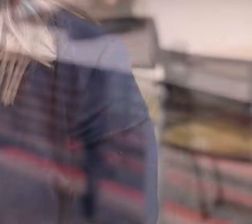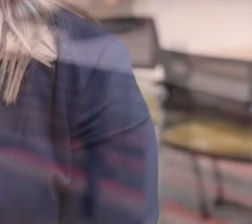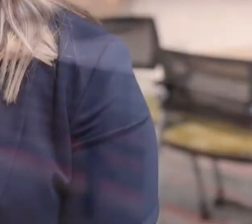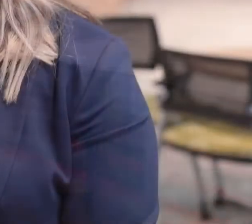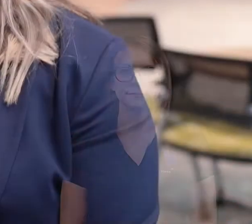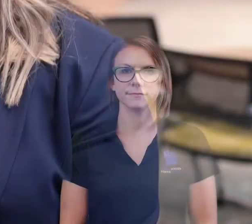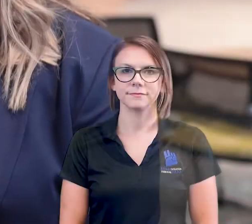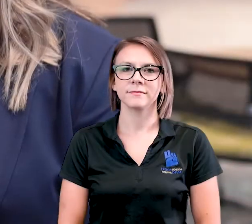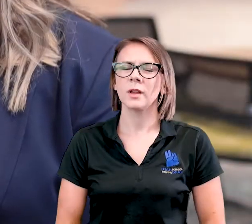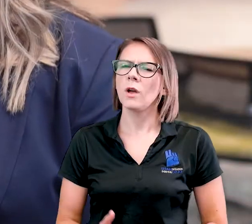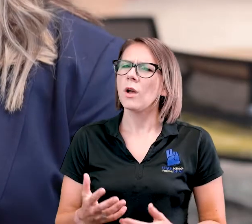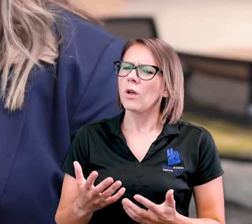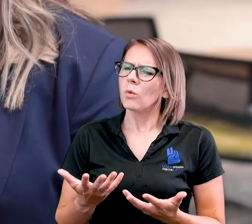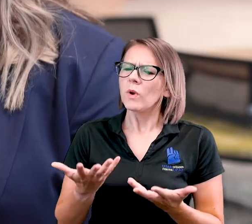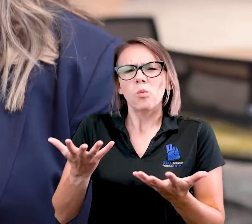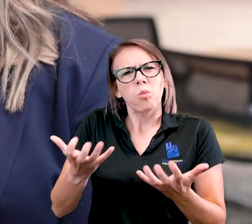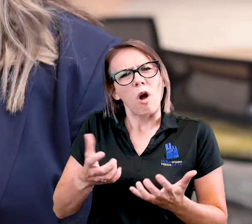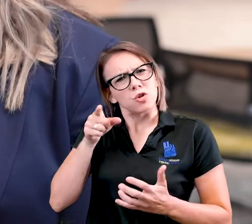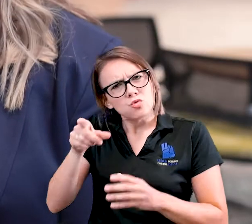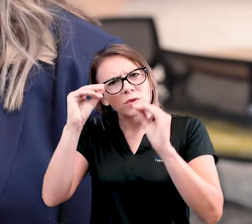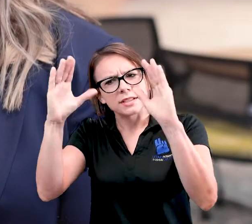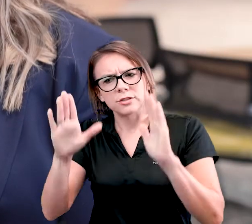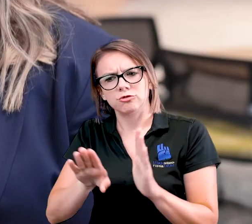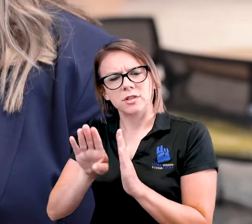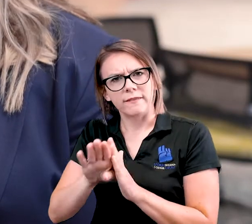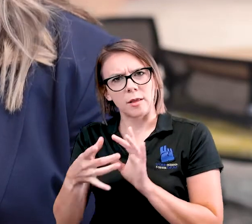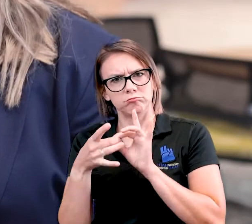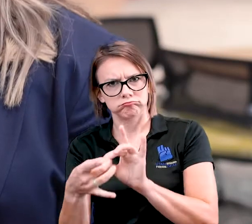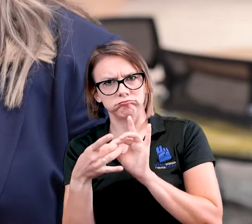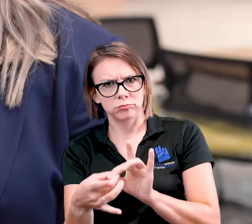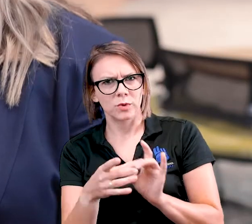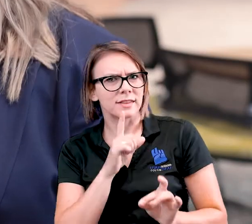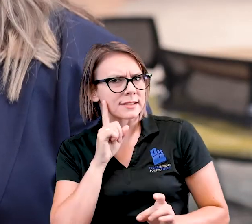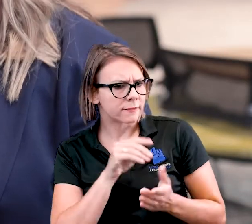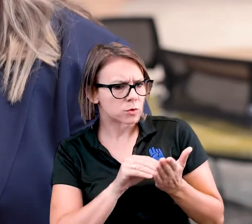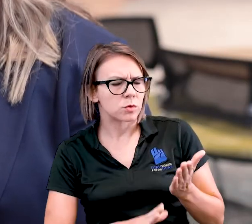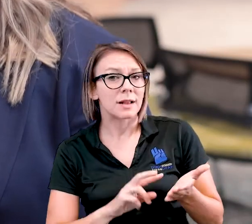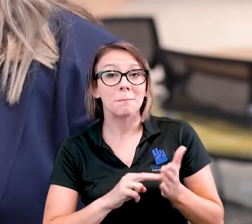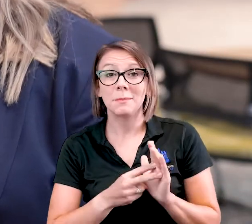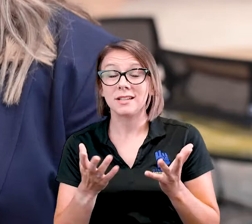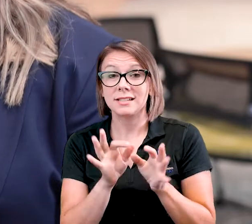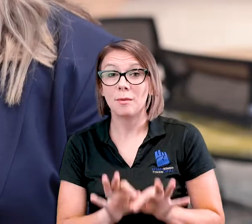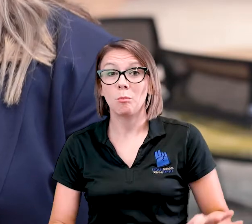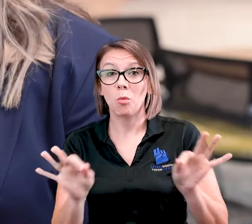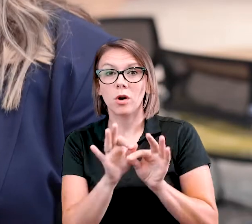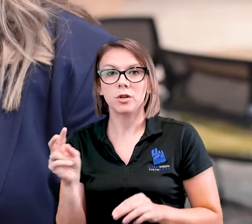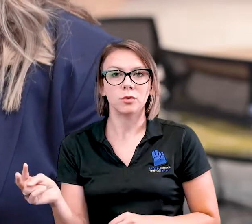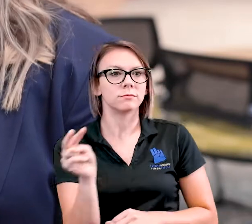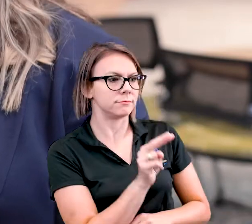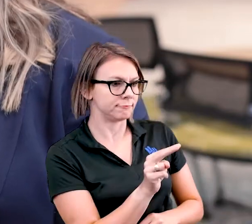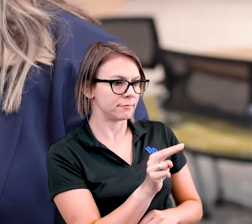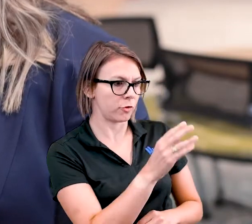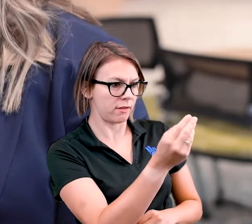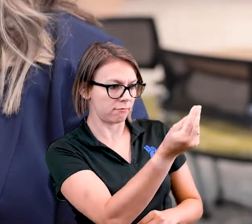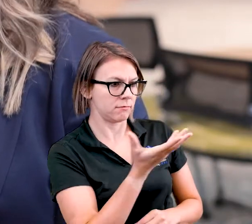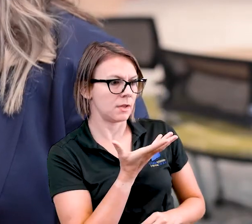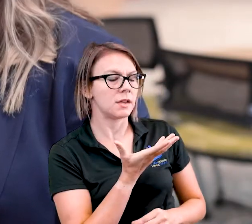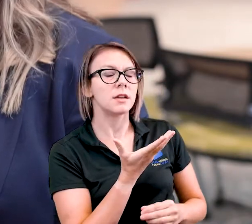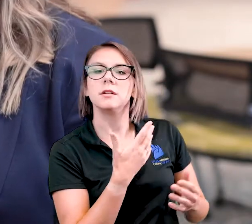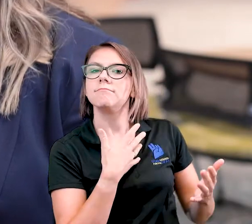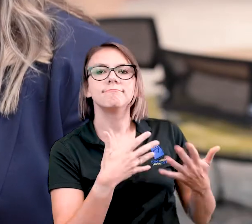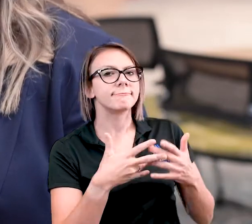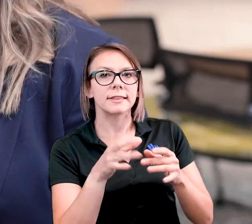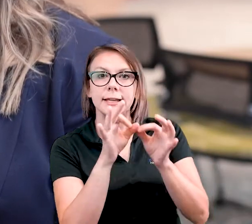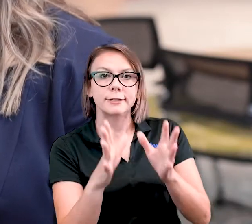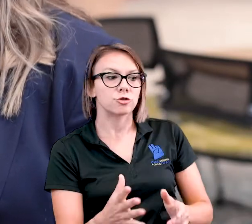teacher. We want you to have a relationship with your deaf student. That means you need to look at them when they are communicating with you,